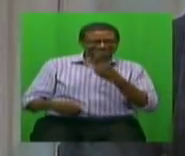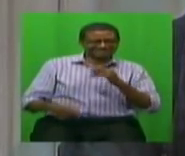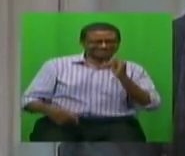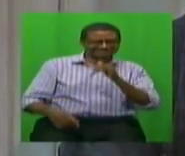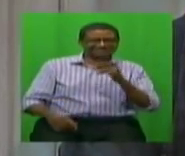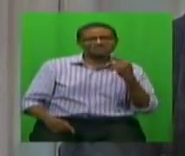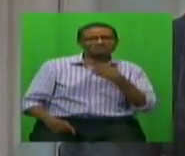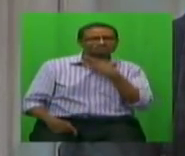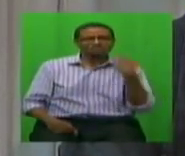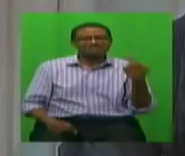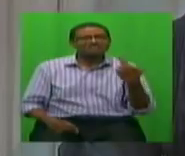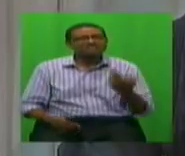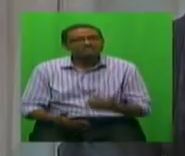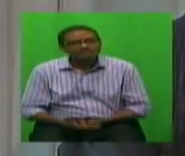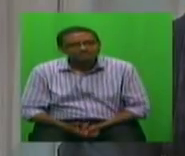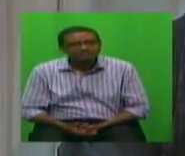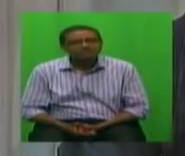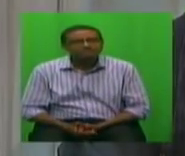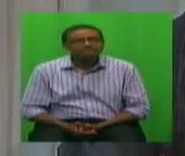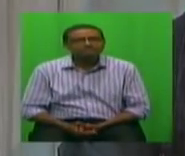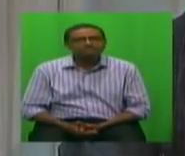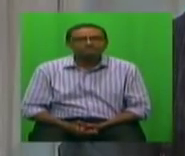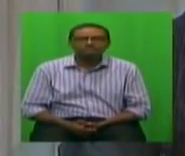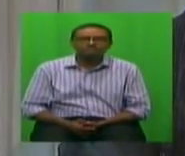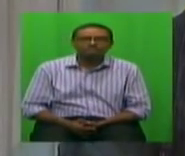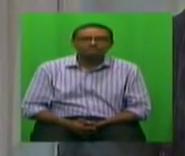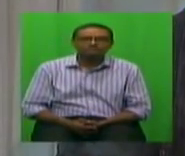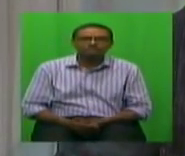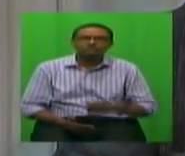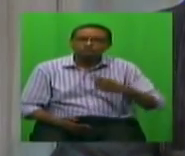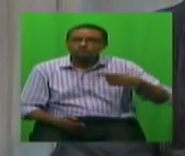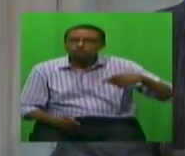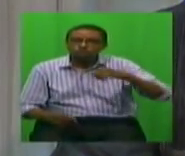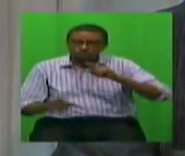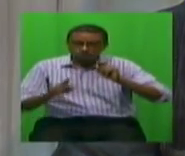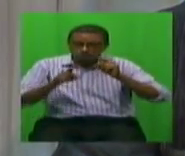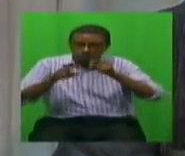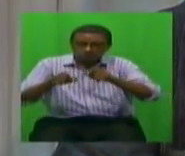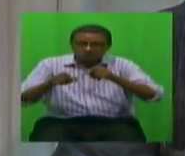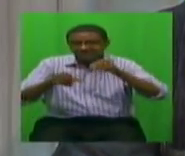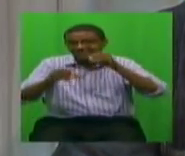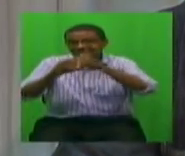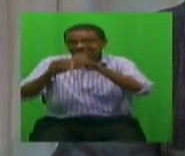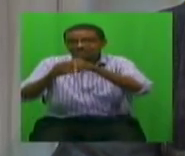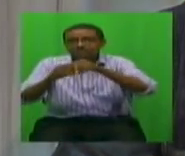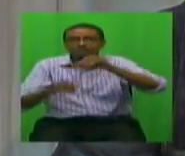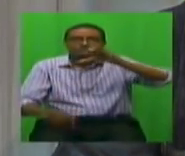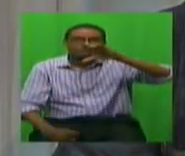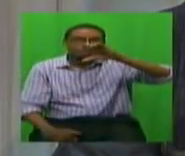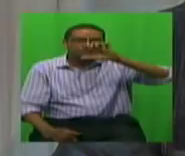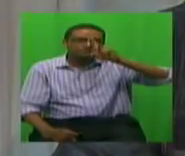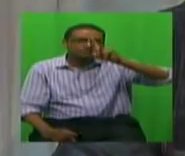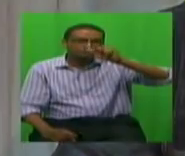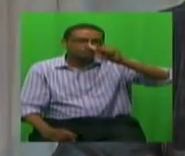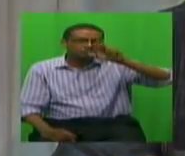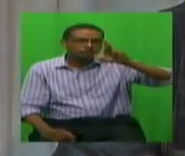the swollen Ottawa River with the Coast Guard. We went into Cedar Grove, and I told myself I'm not going to put